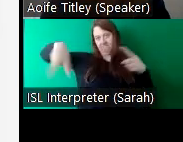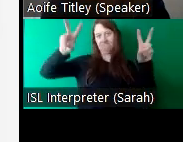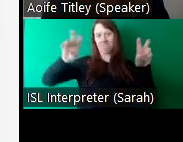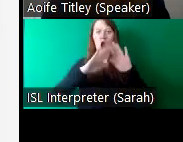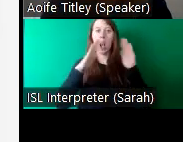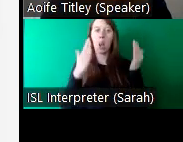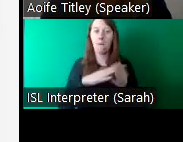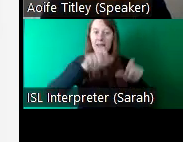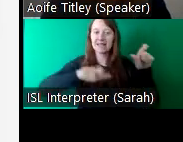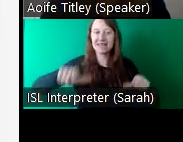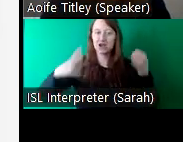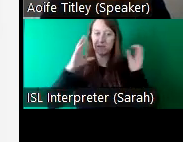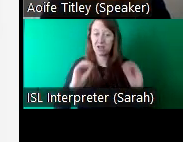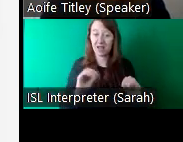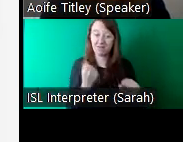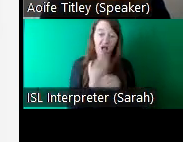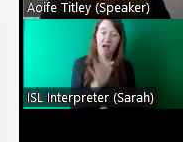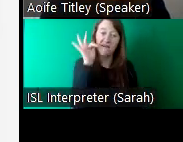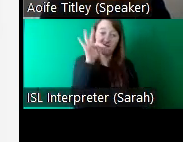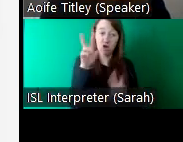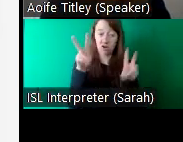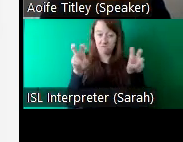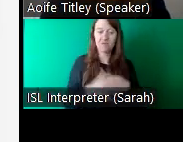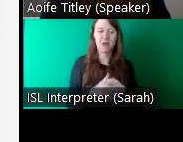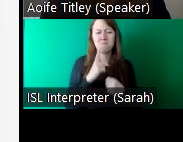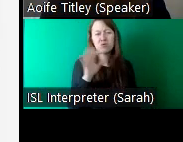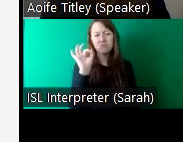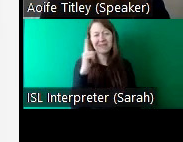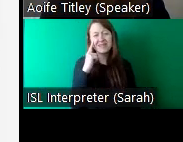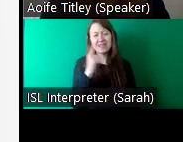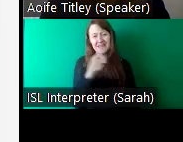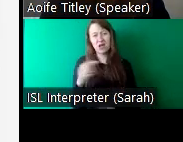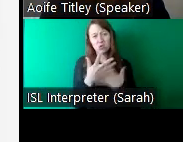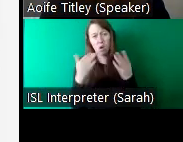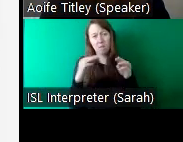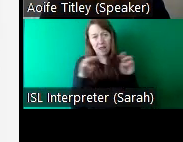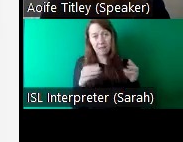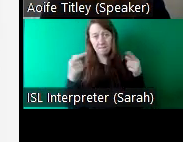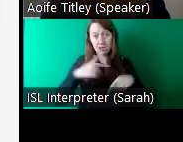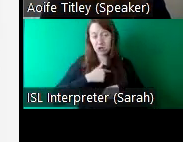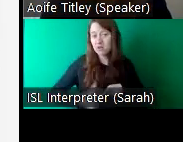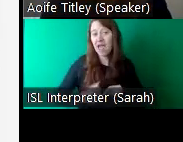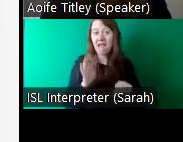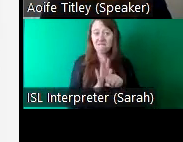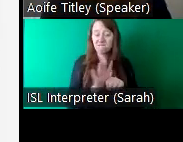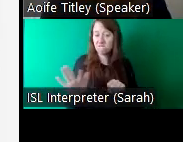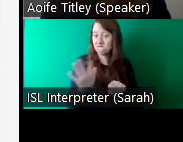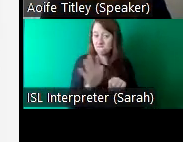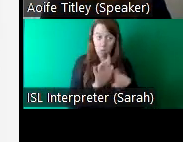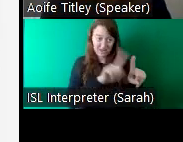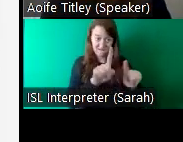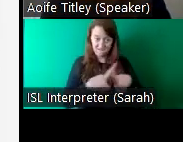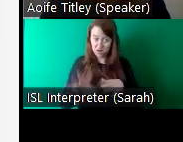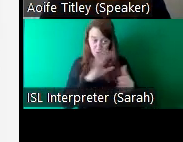all the fun stuff. And as I said, it's brilliant to see so many people here today from such a variety of different organisations, and it's great that people